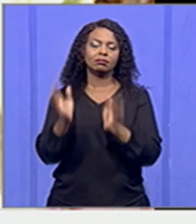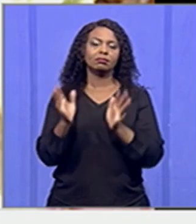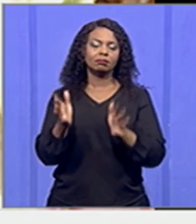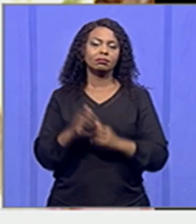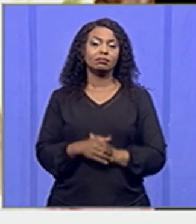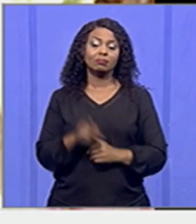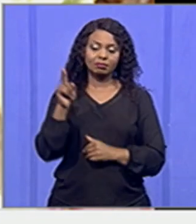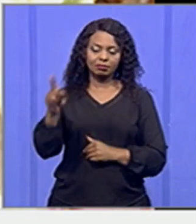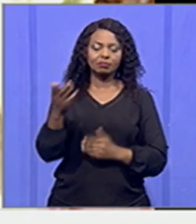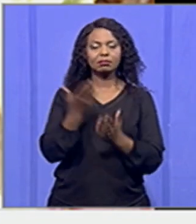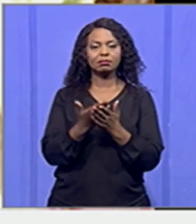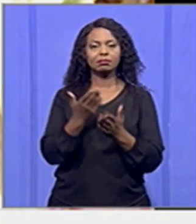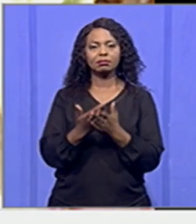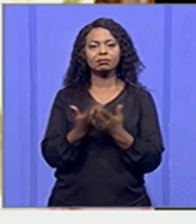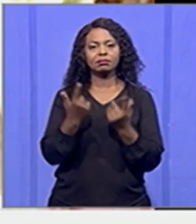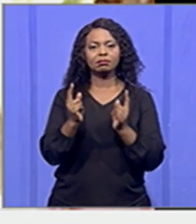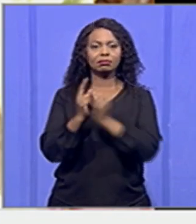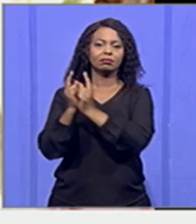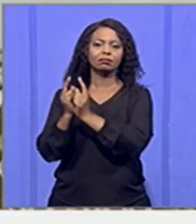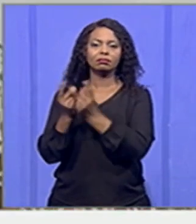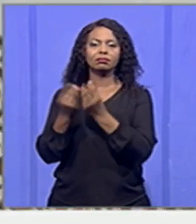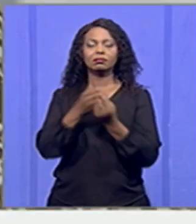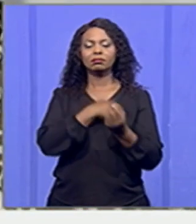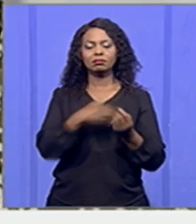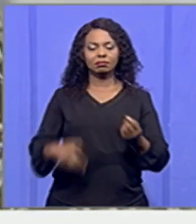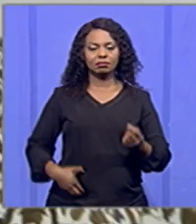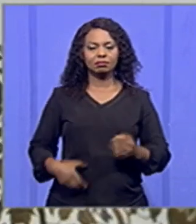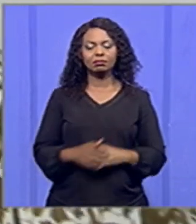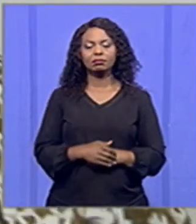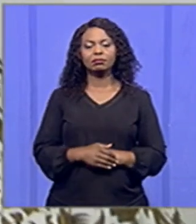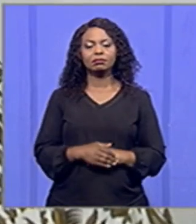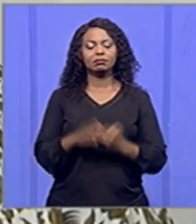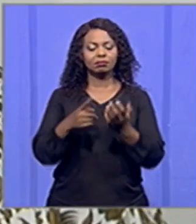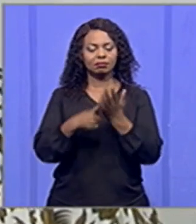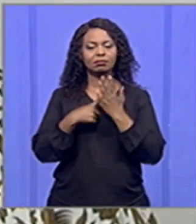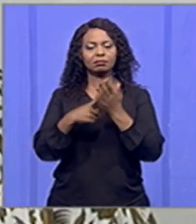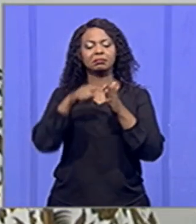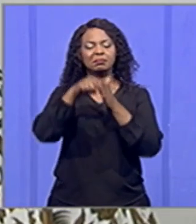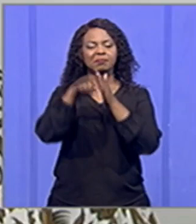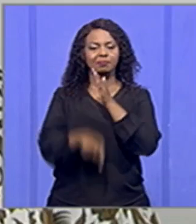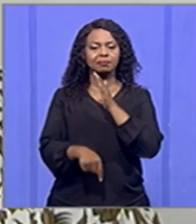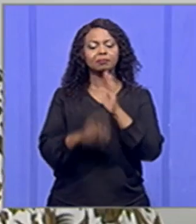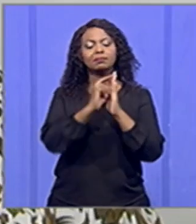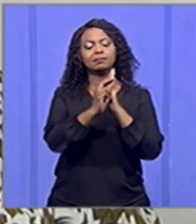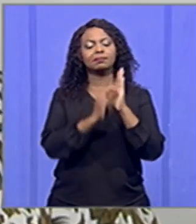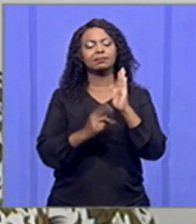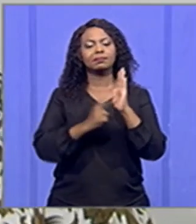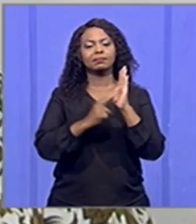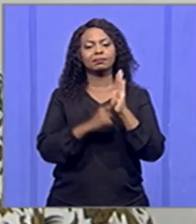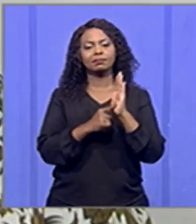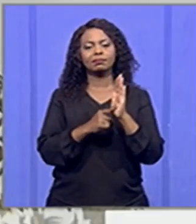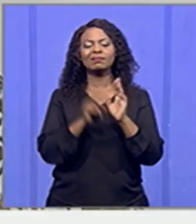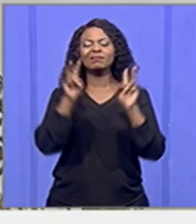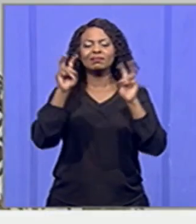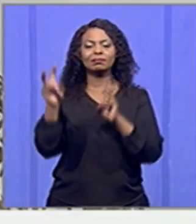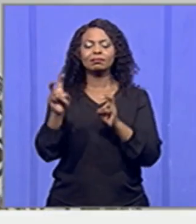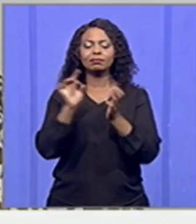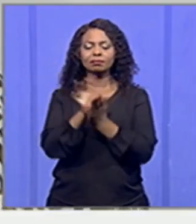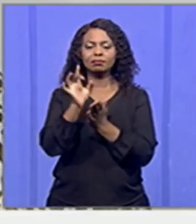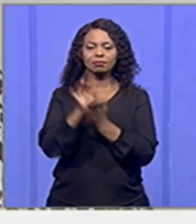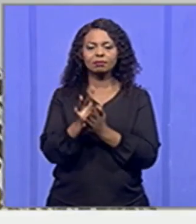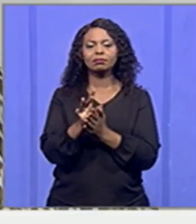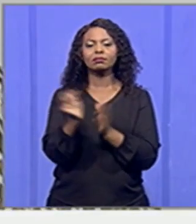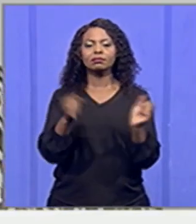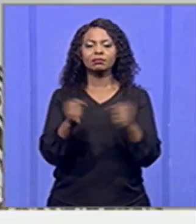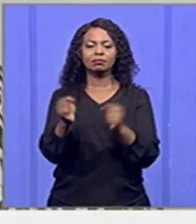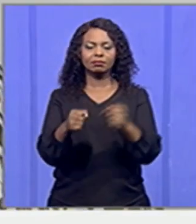indeed go and meet with the President. We discussed the principles with regard to the reshuffle. There are